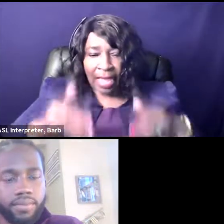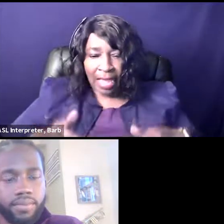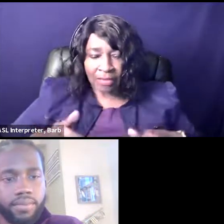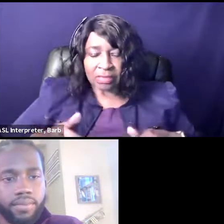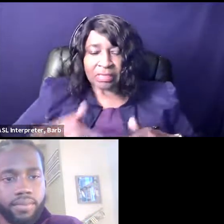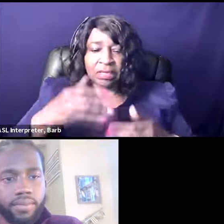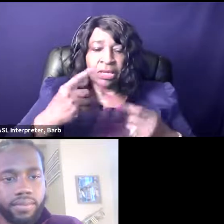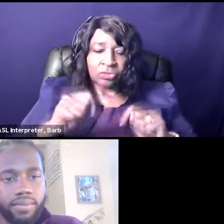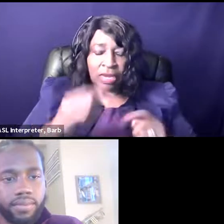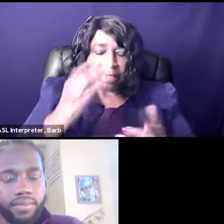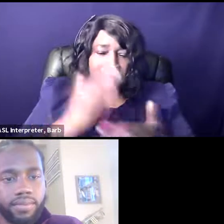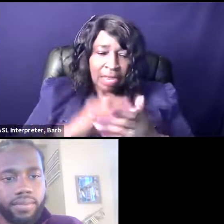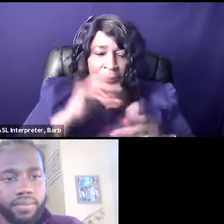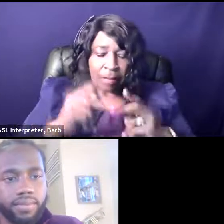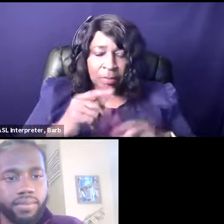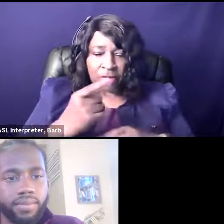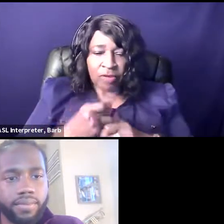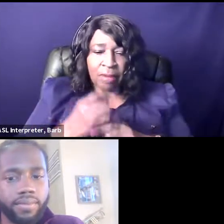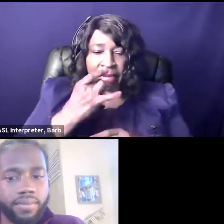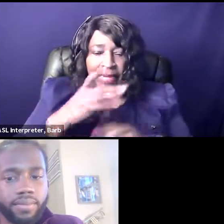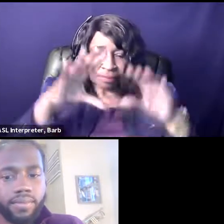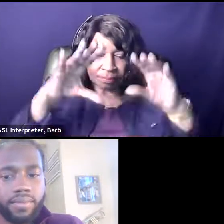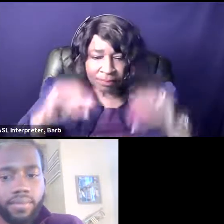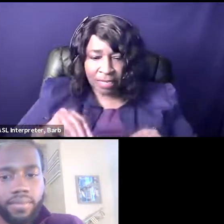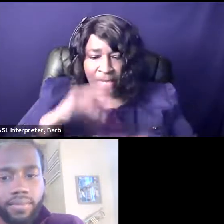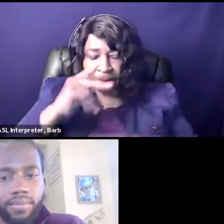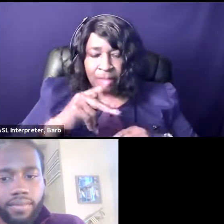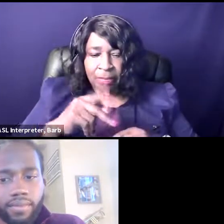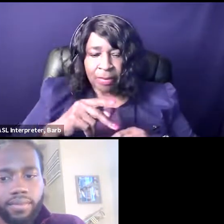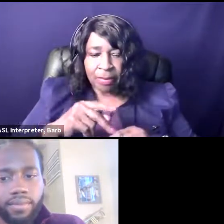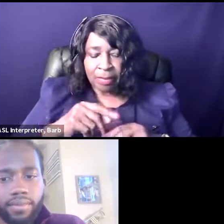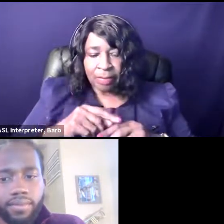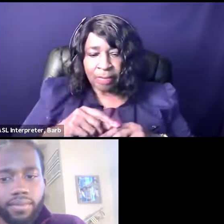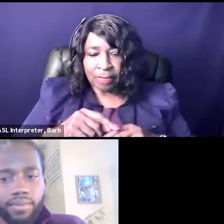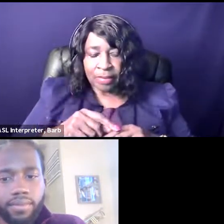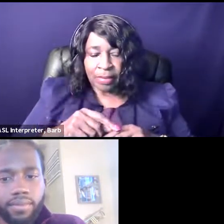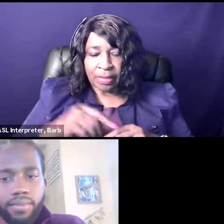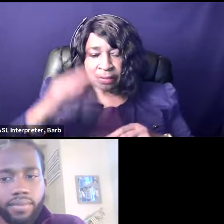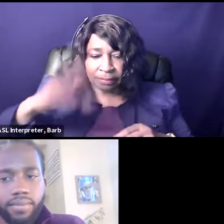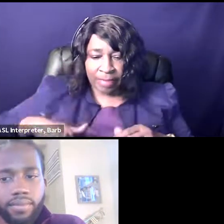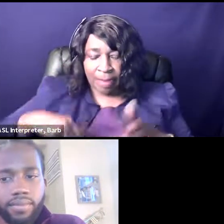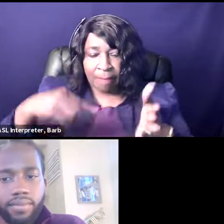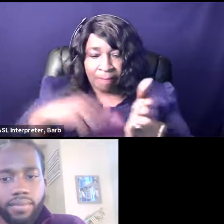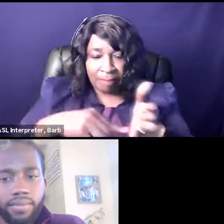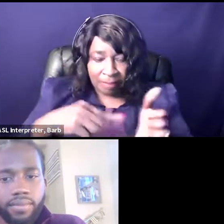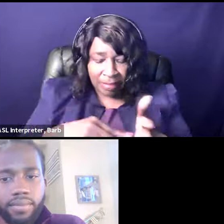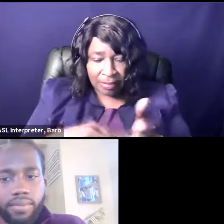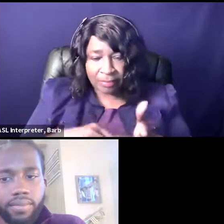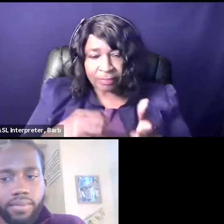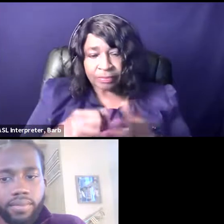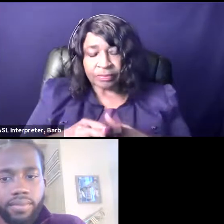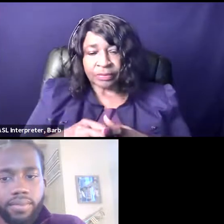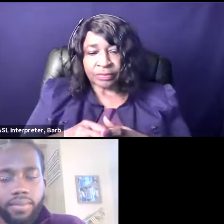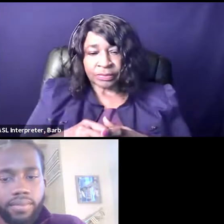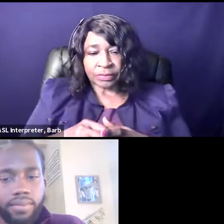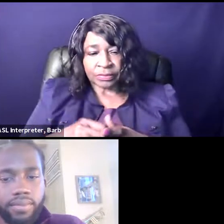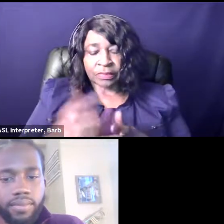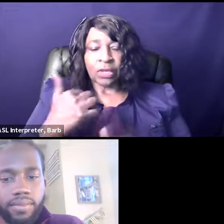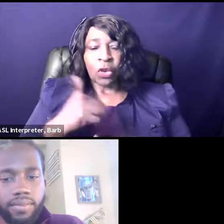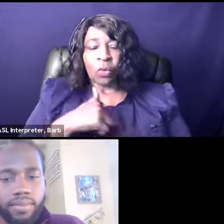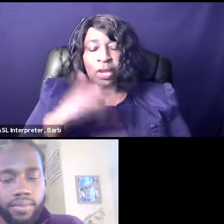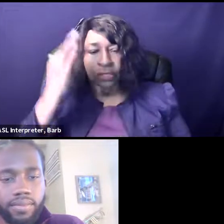off. People have past due bills. People are using energy inefficiently. And so, we